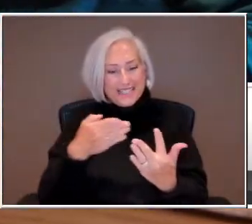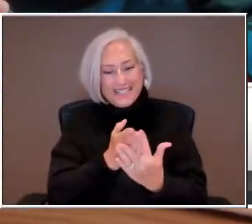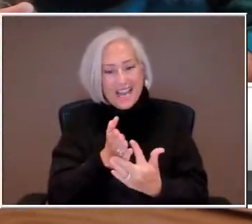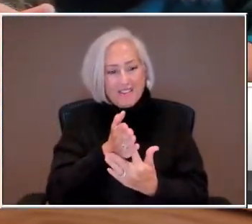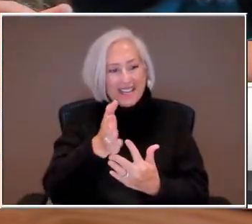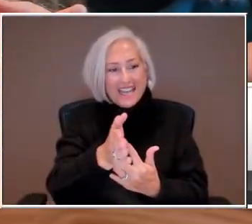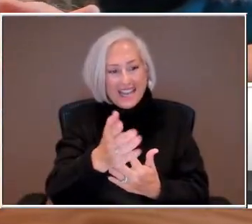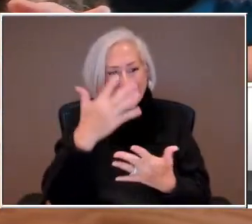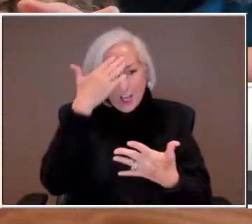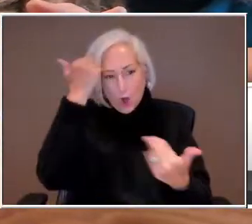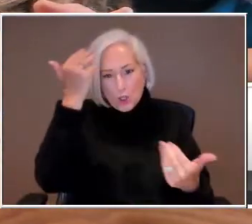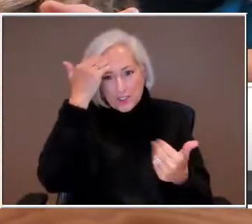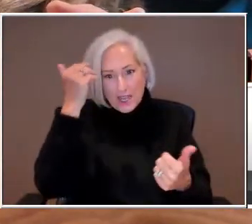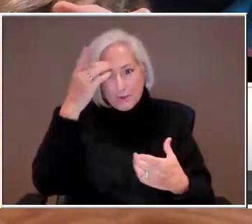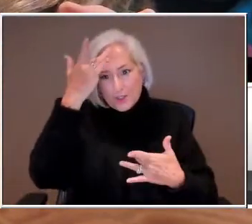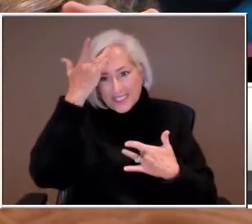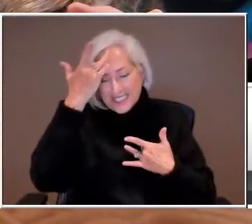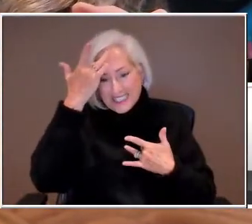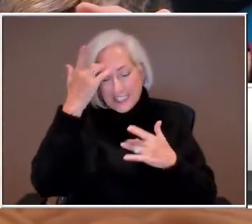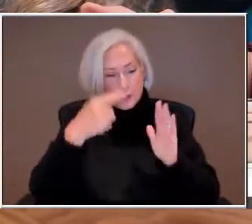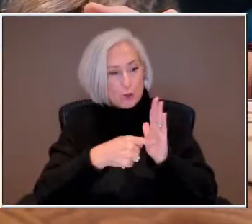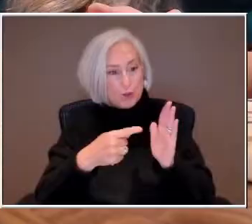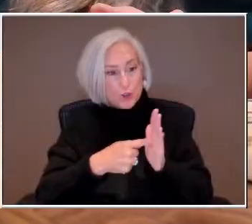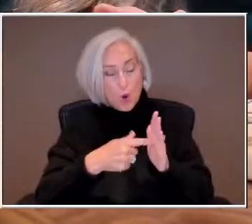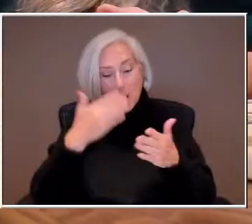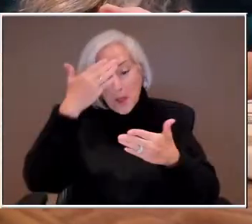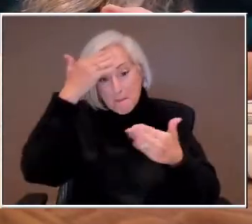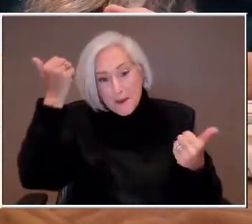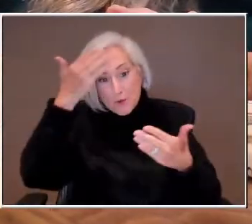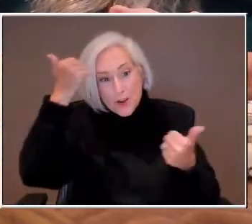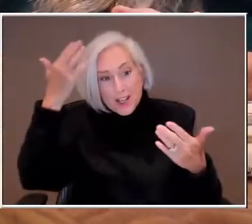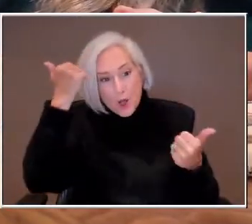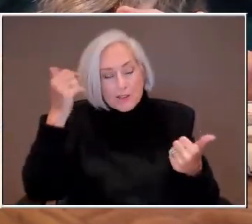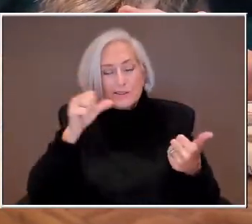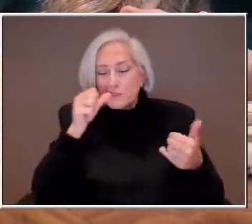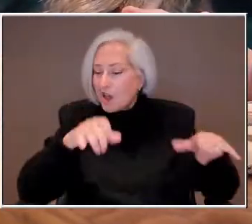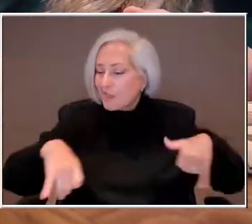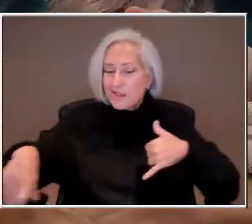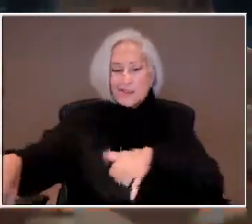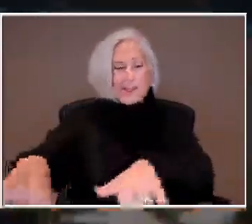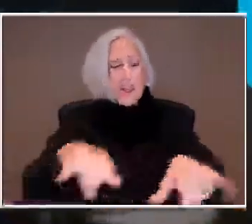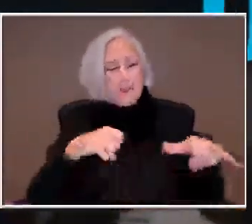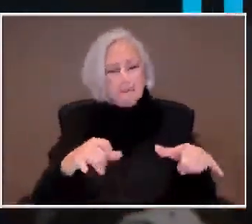memory loss is the same and where they are finding hope for the future.